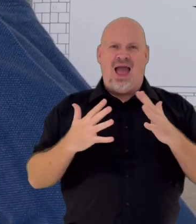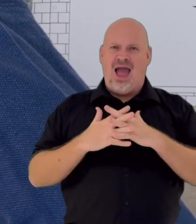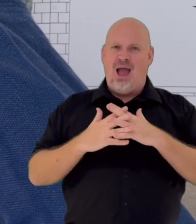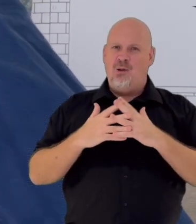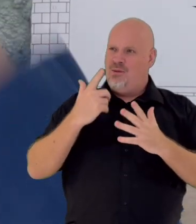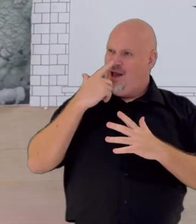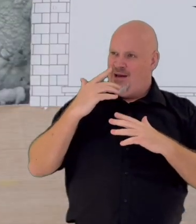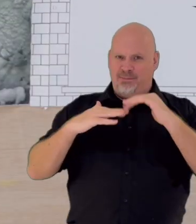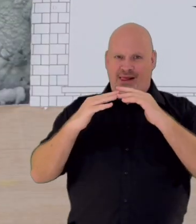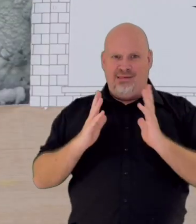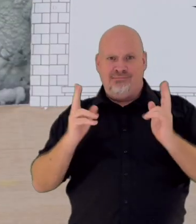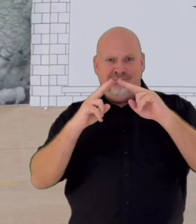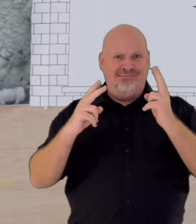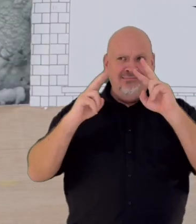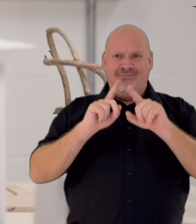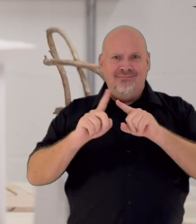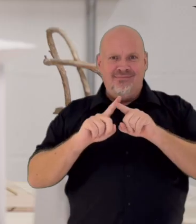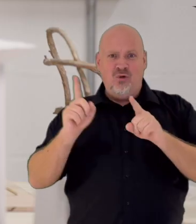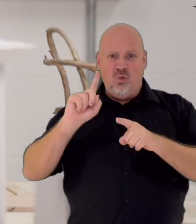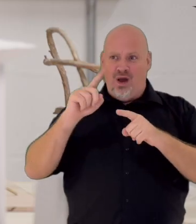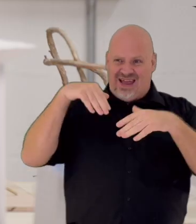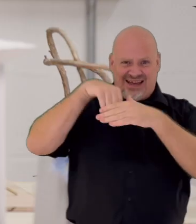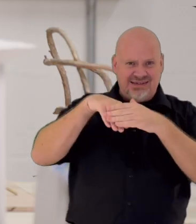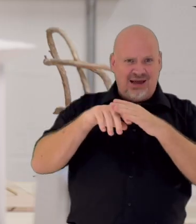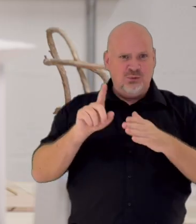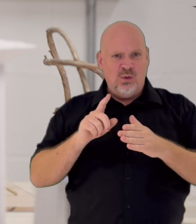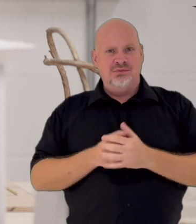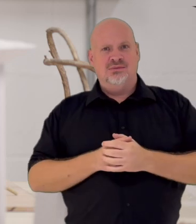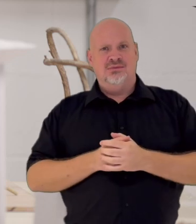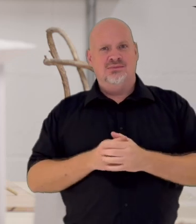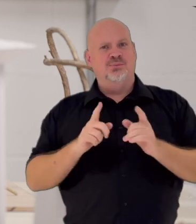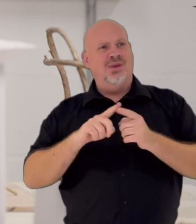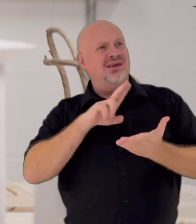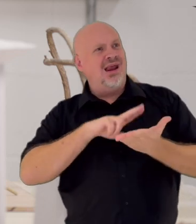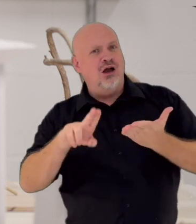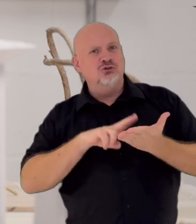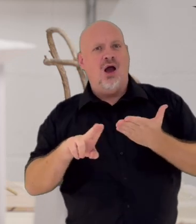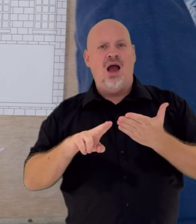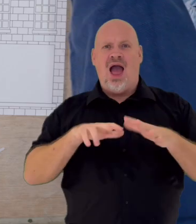in buildings and how we can work with nature and animals.